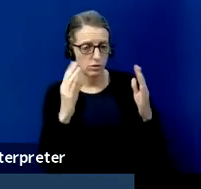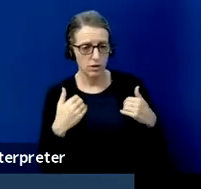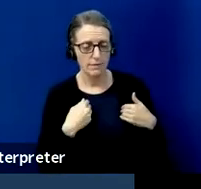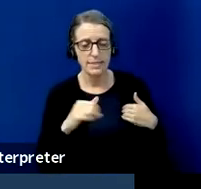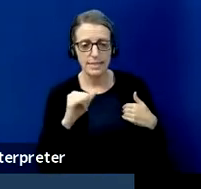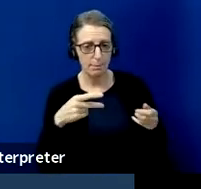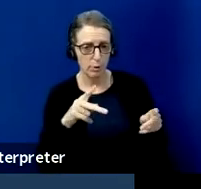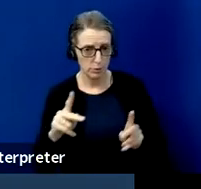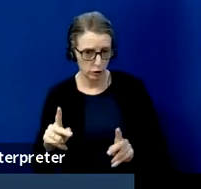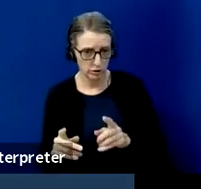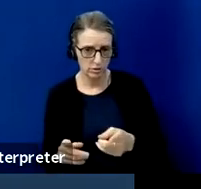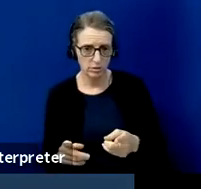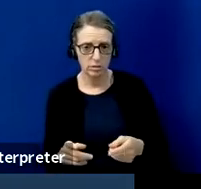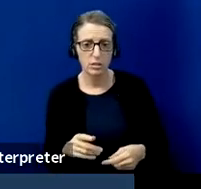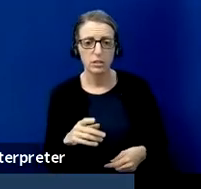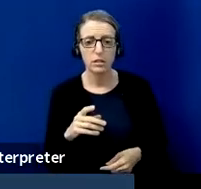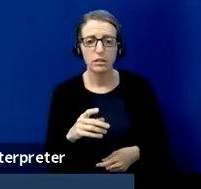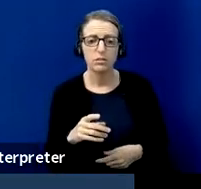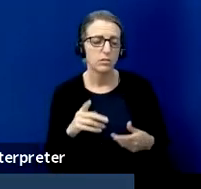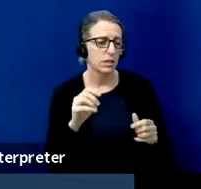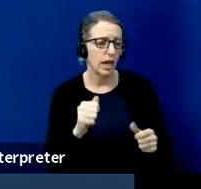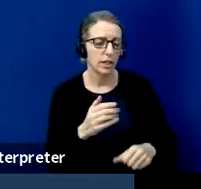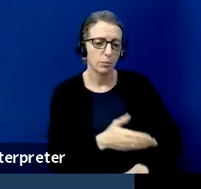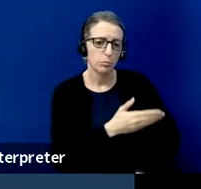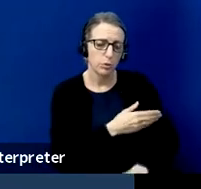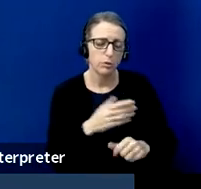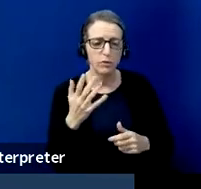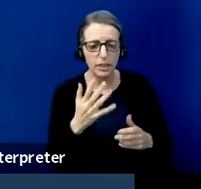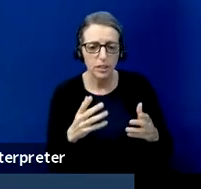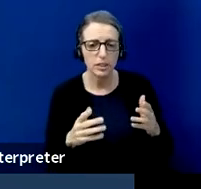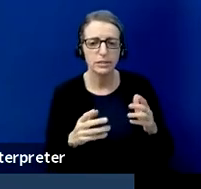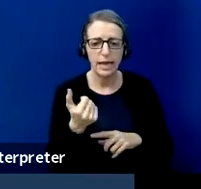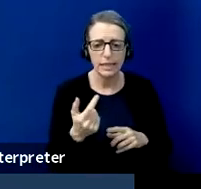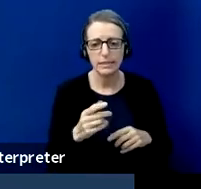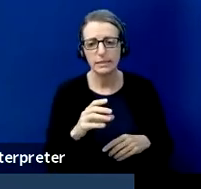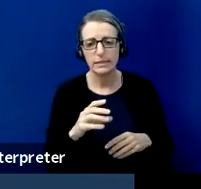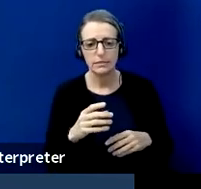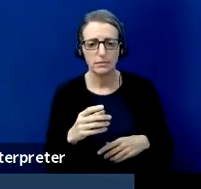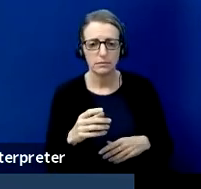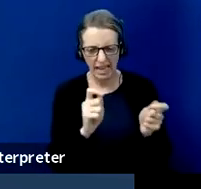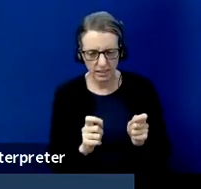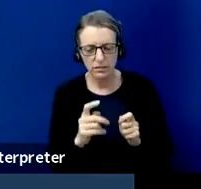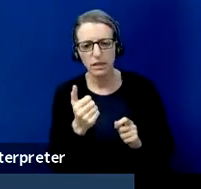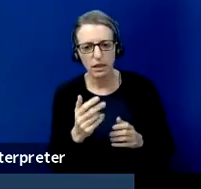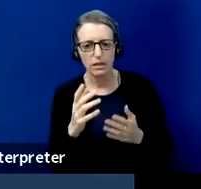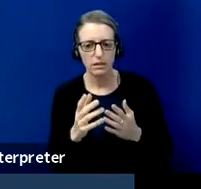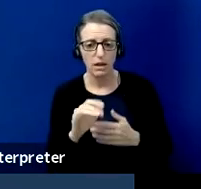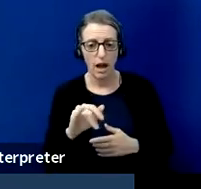permissions. For example, your invite will be able to improve, parents, edit, and delete items, which tells me then you'd have access to those